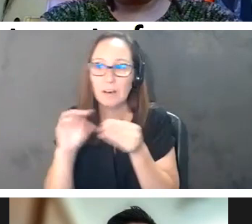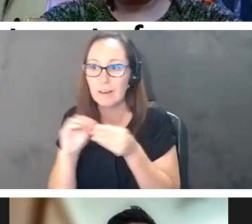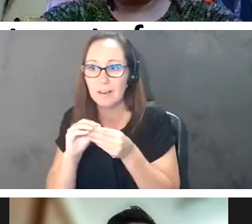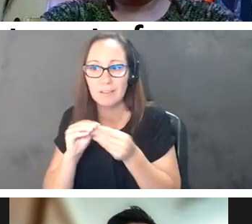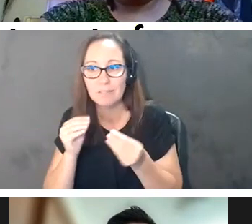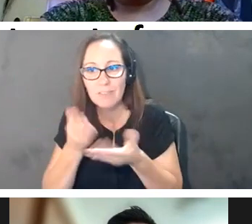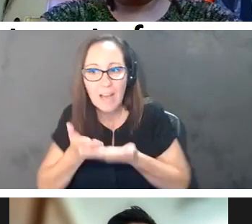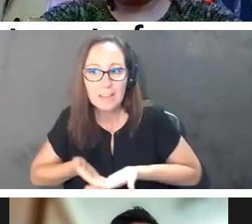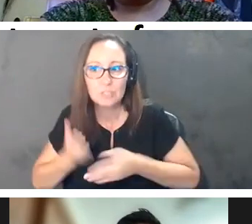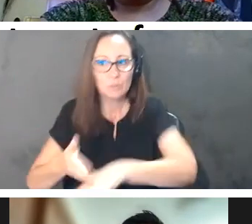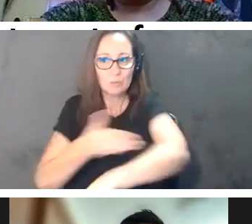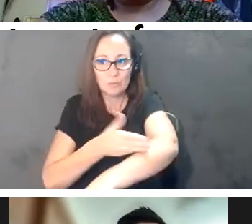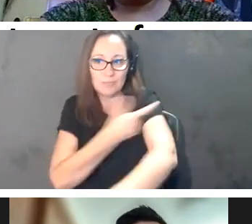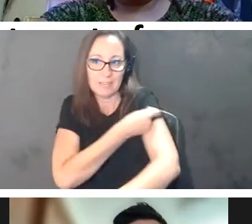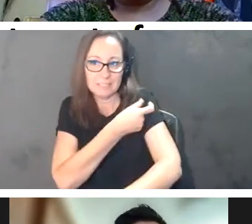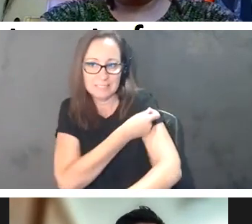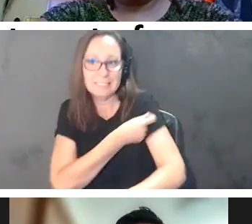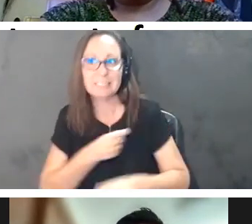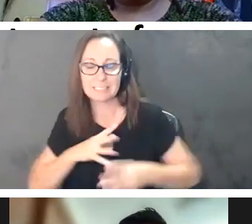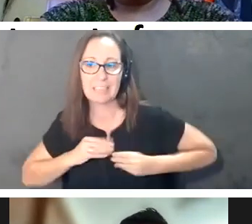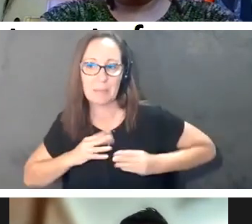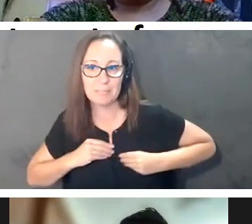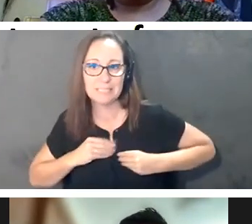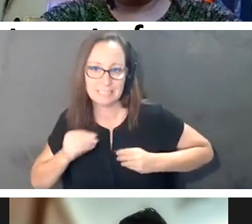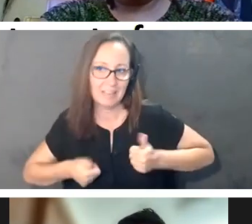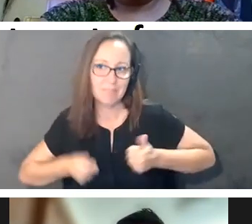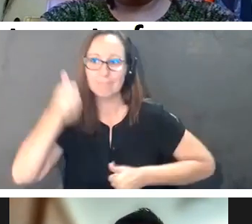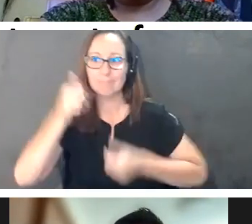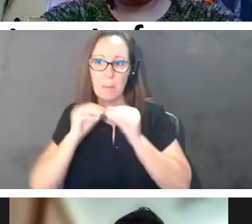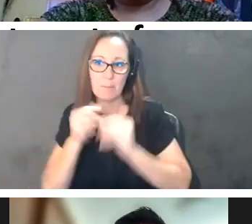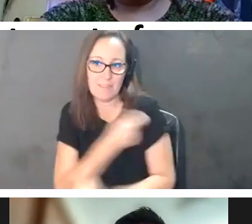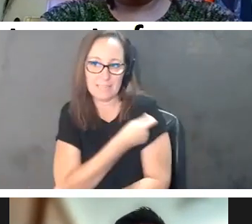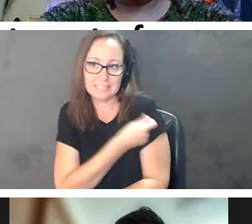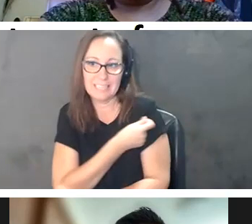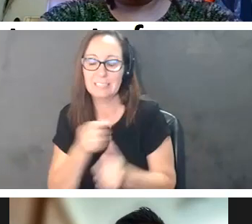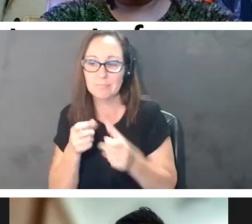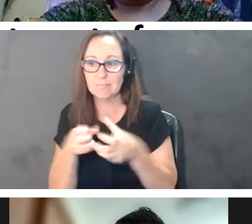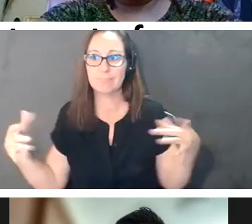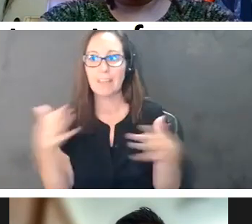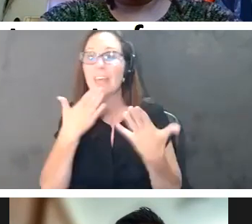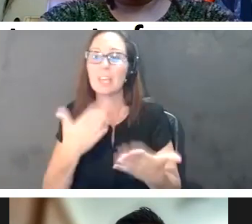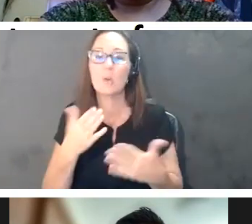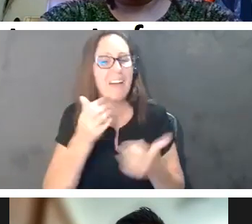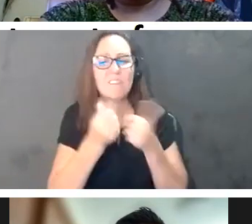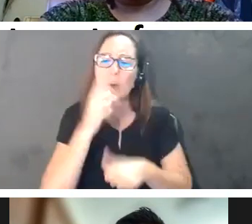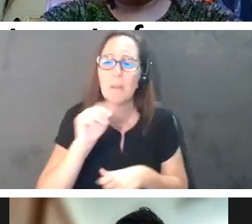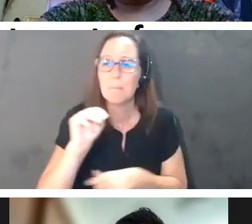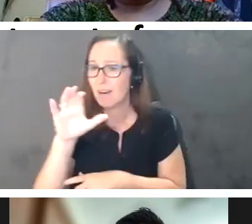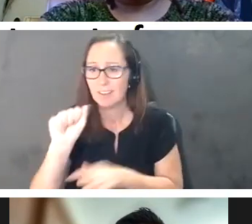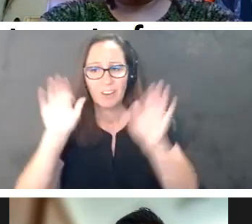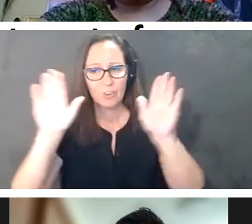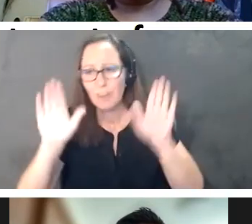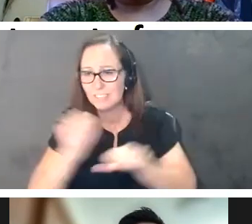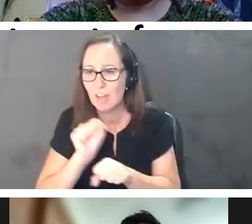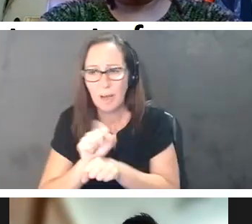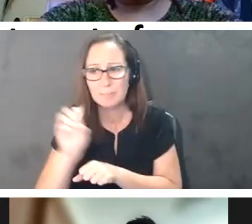try to improve that vaccine uptake. So thank you all for attending. Thank you, everybody. Monica, you did a wonderful job. Derek,